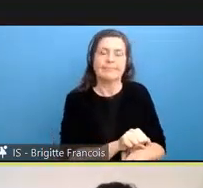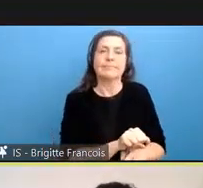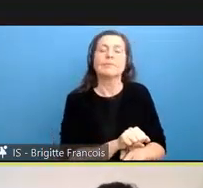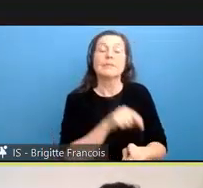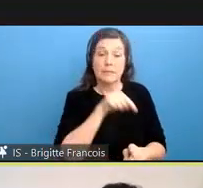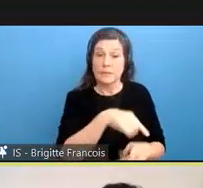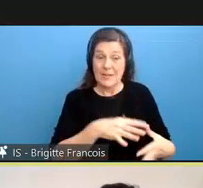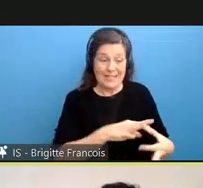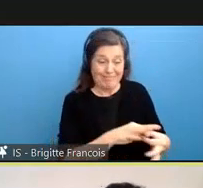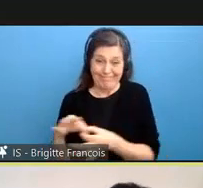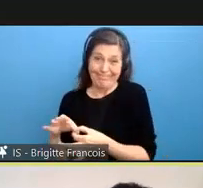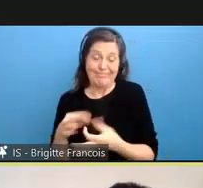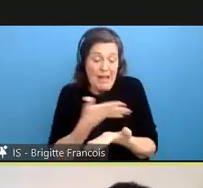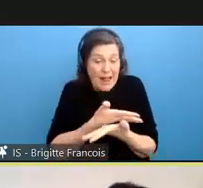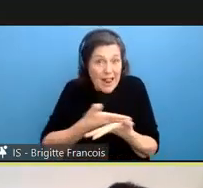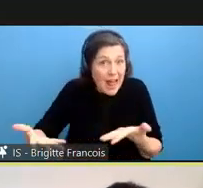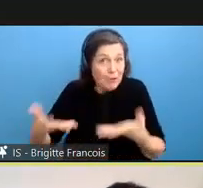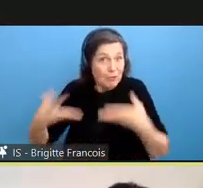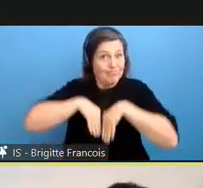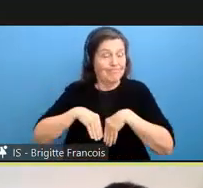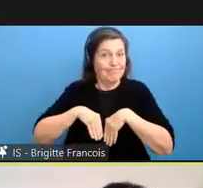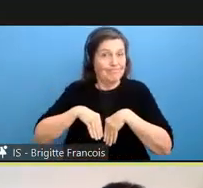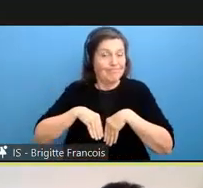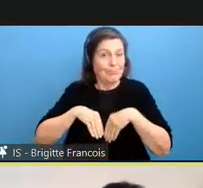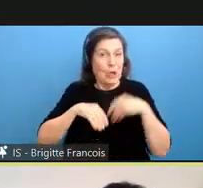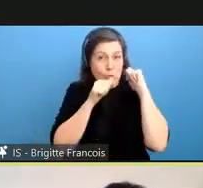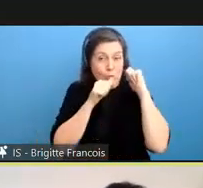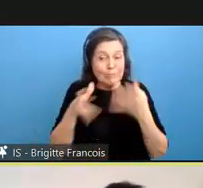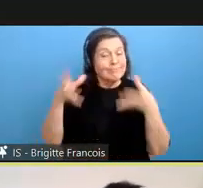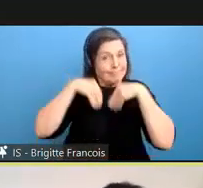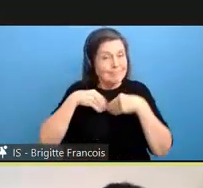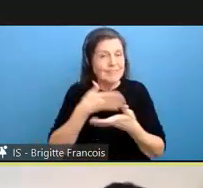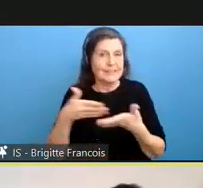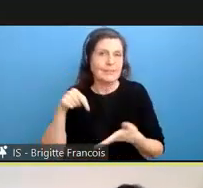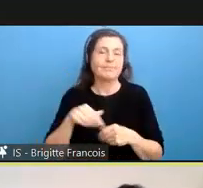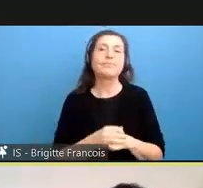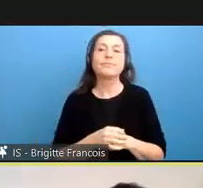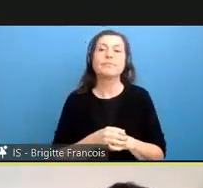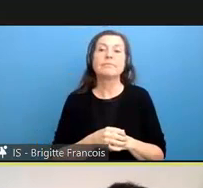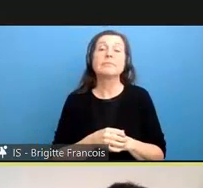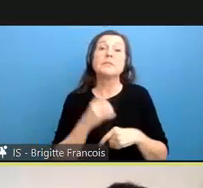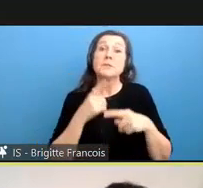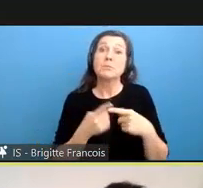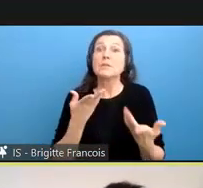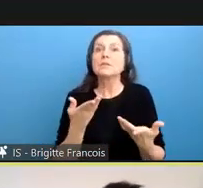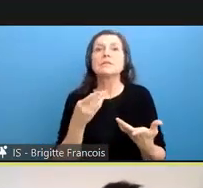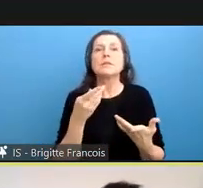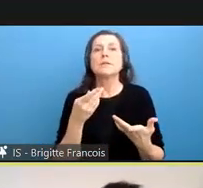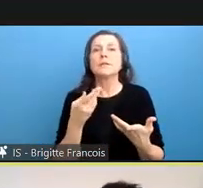language in the early years. And then the third point we had was about low resource settings where